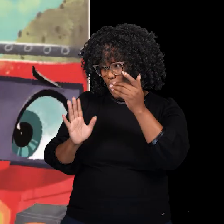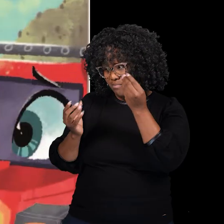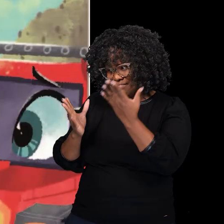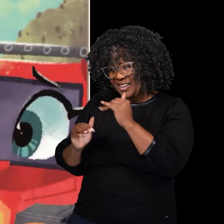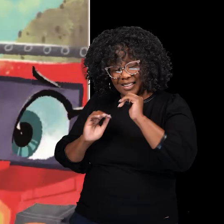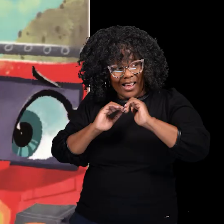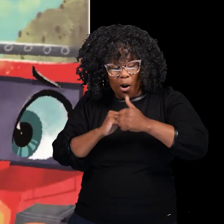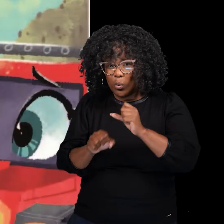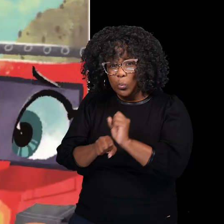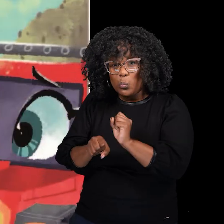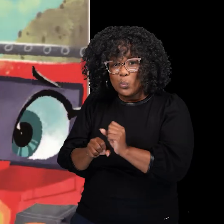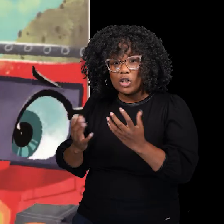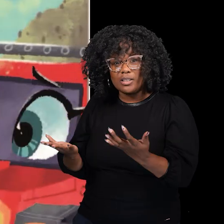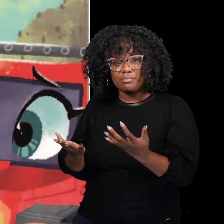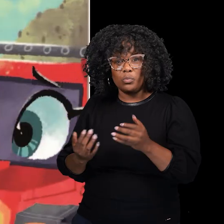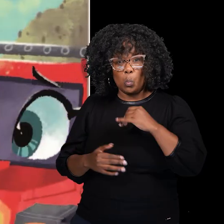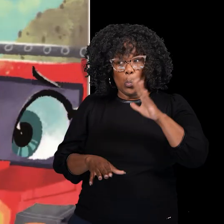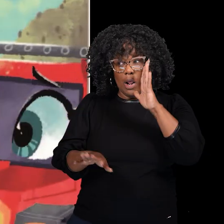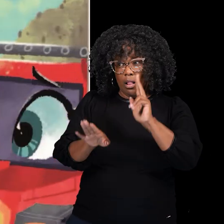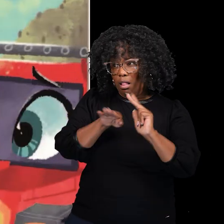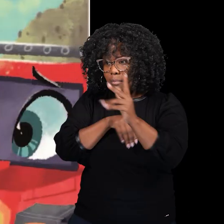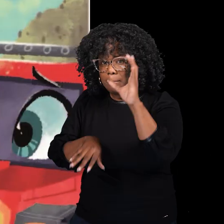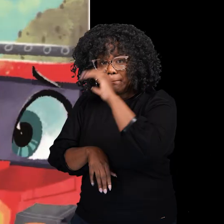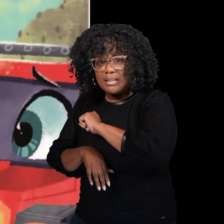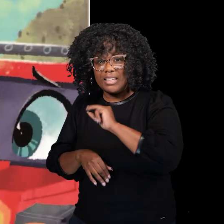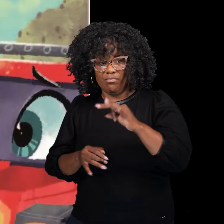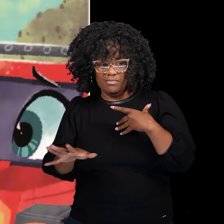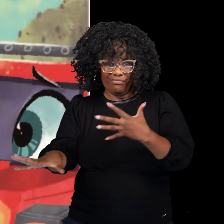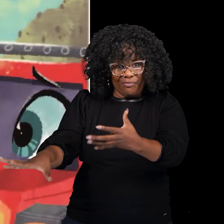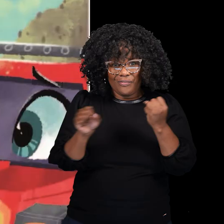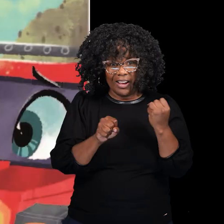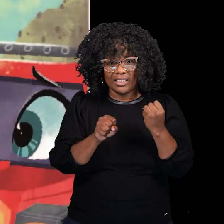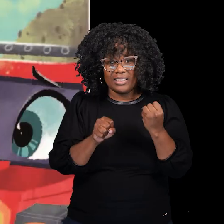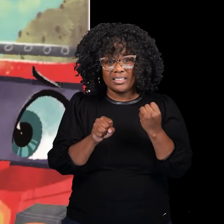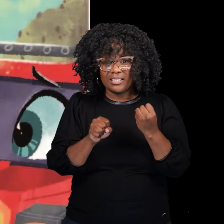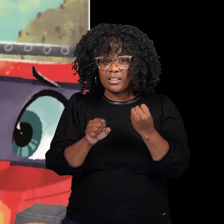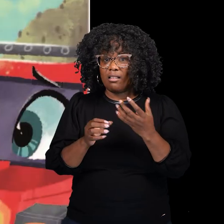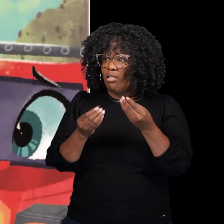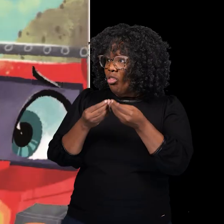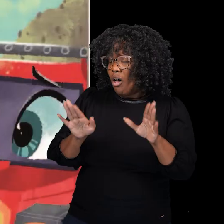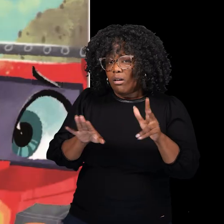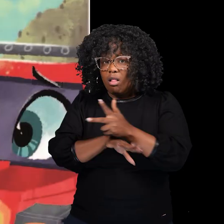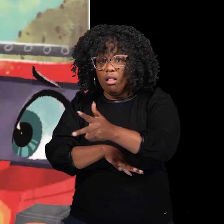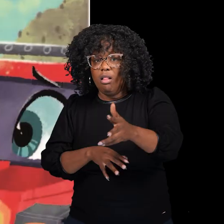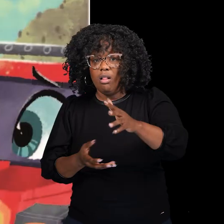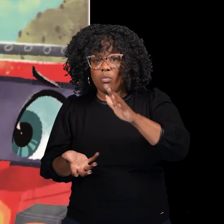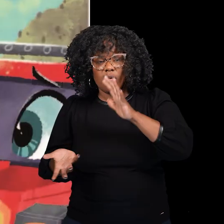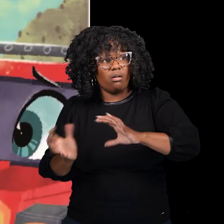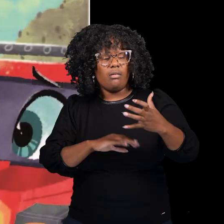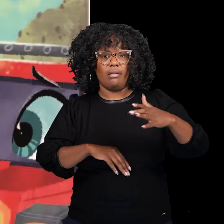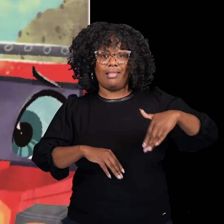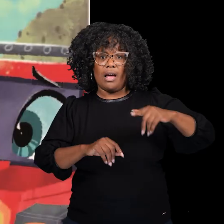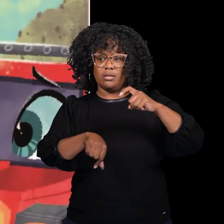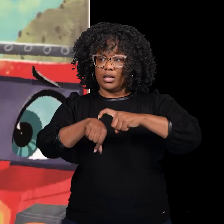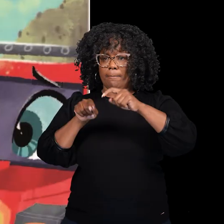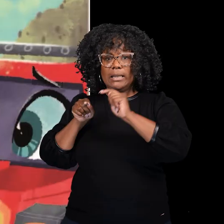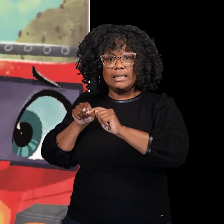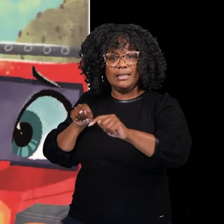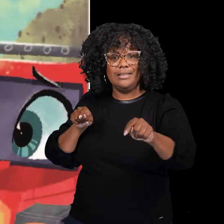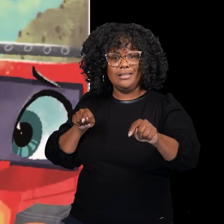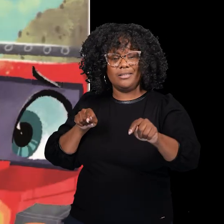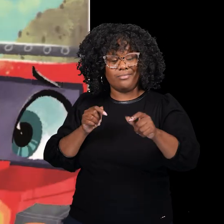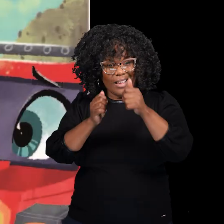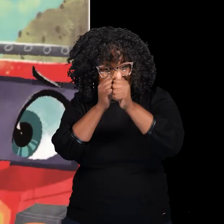how it works, says Scout. We will miss a turn if we drive too fast, and getting lost will make us late for the